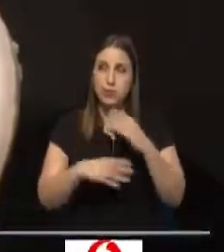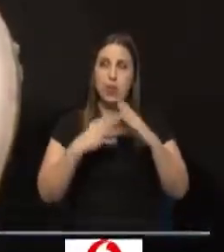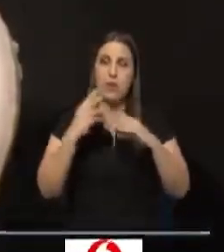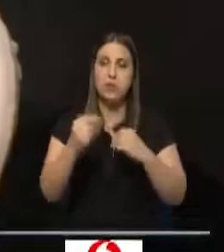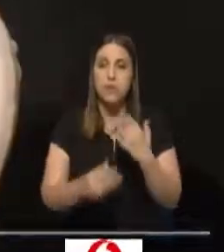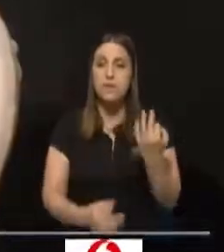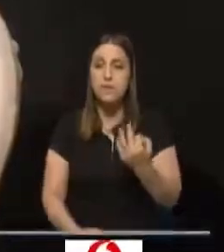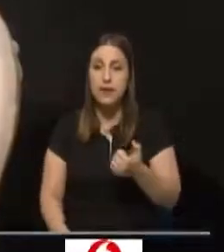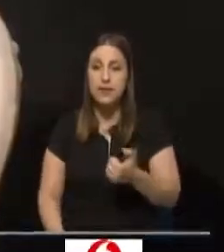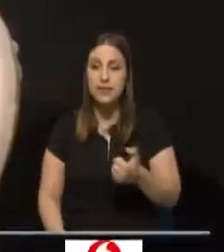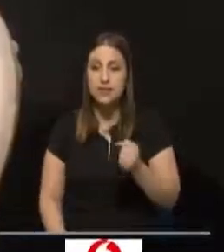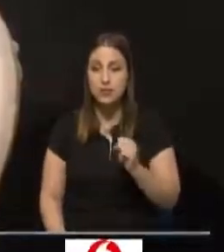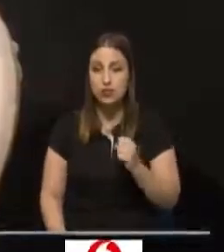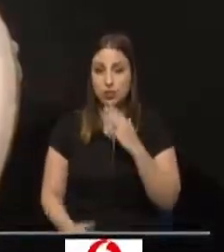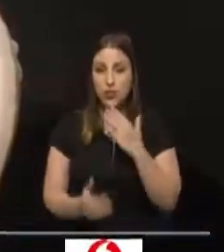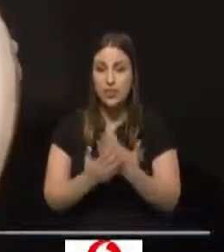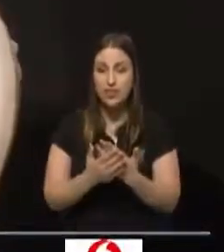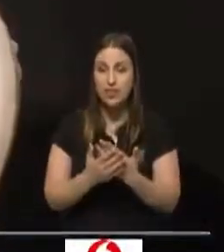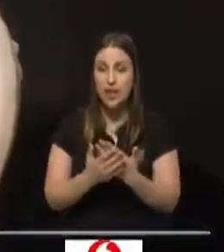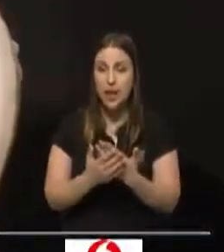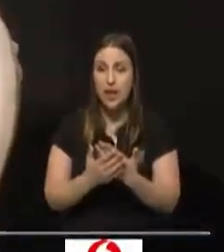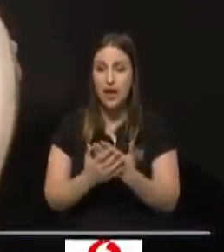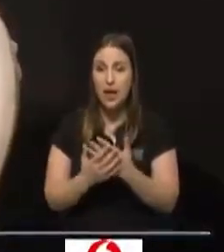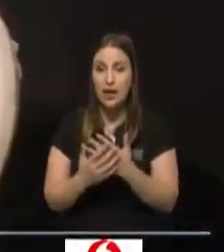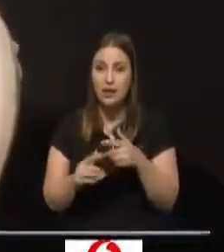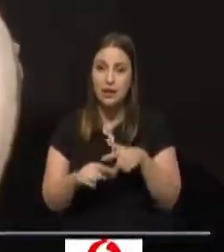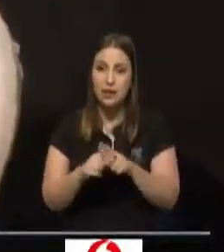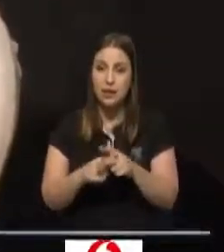networks. 5G